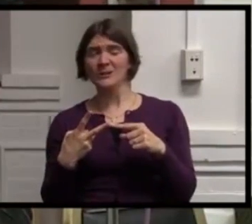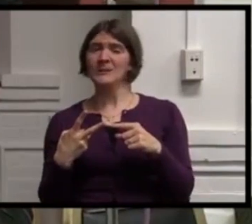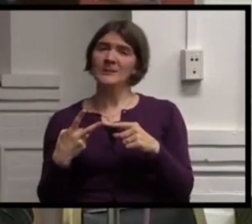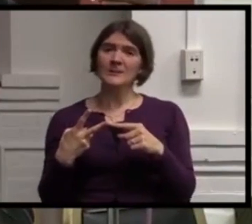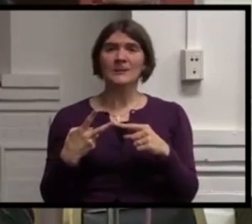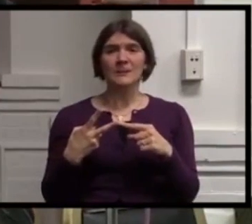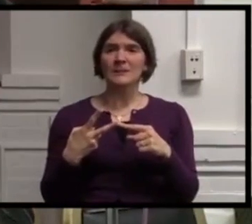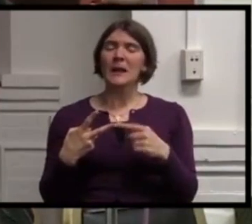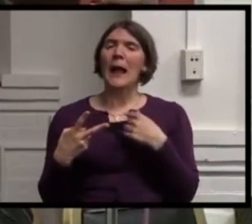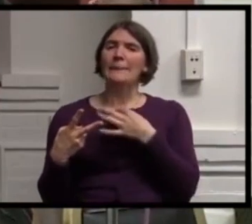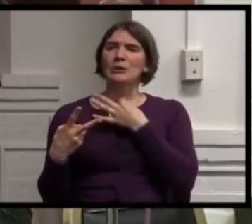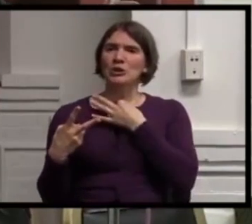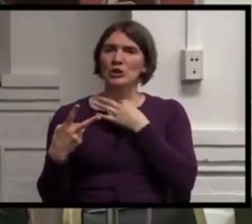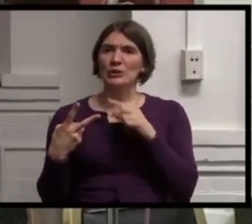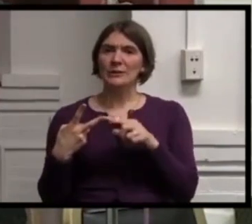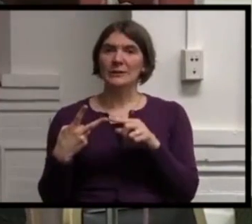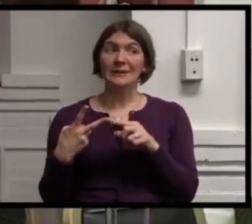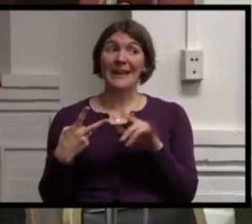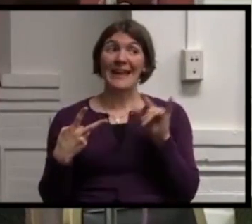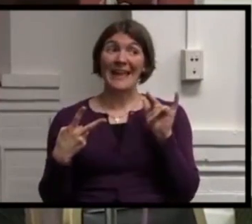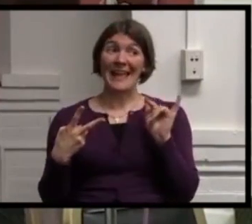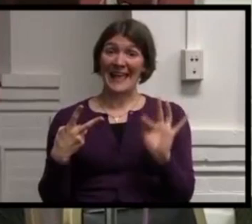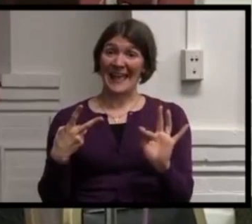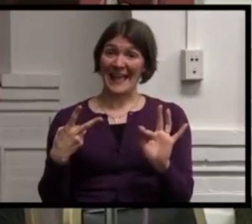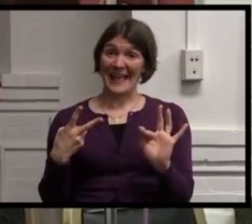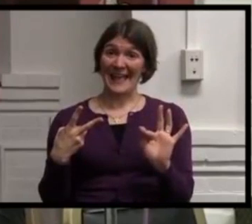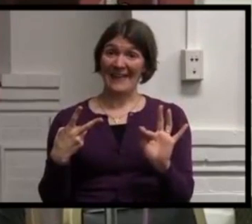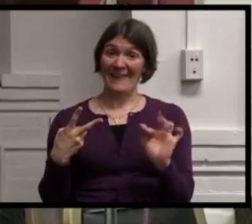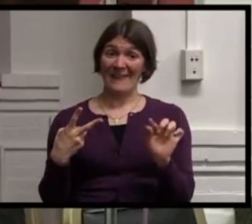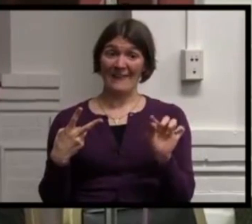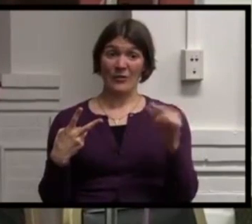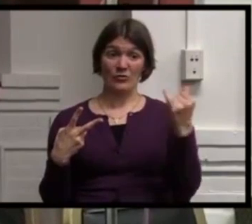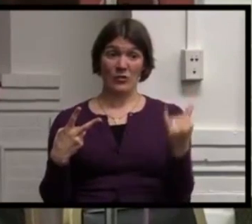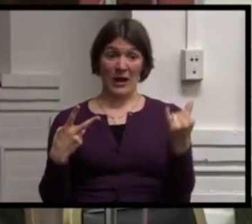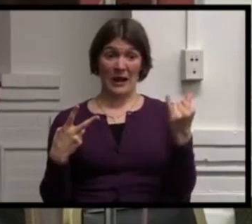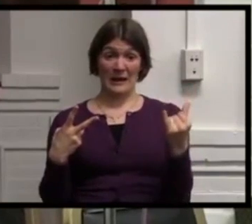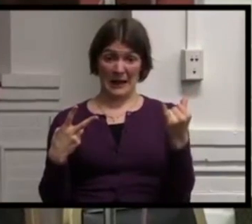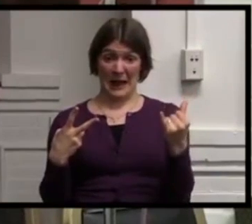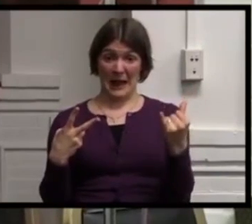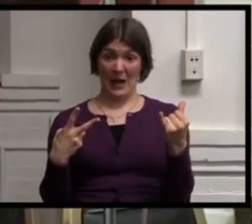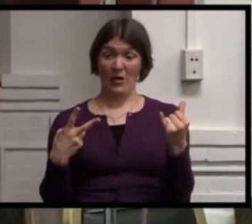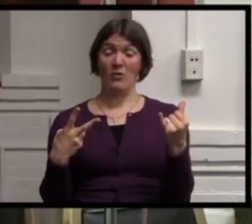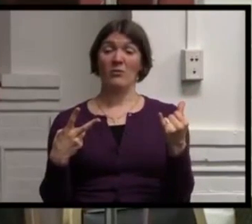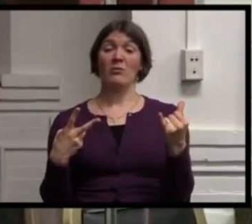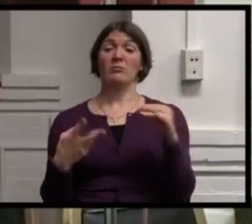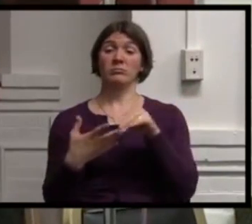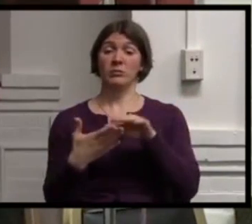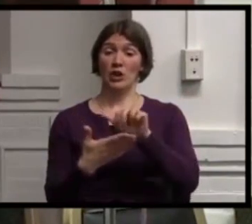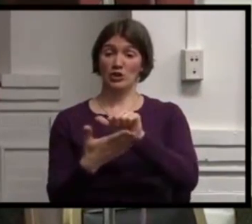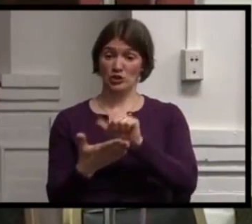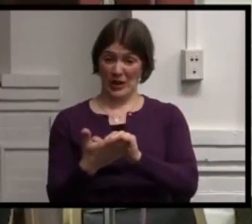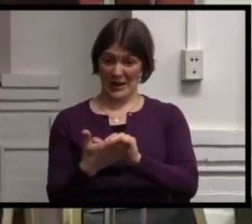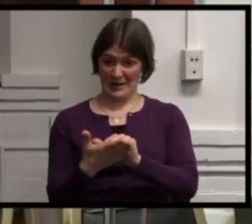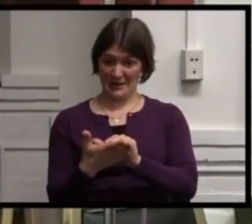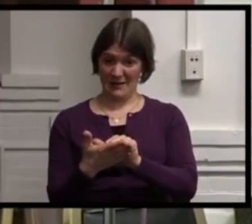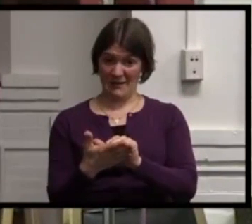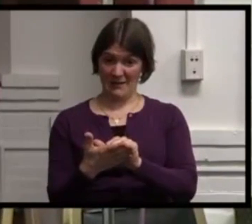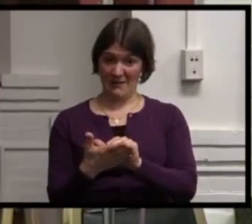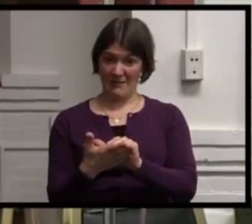I'm interested in is, if this is where it is on the agenda, this is